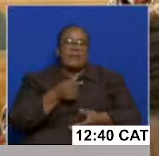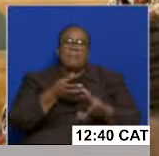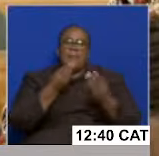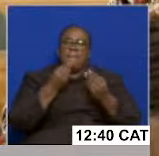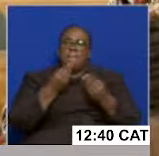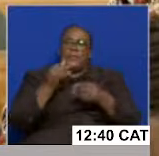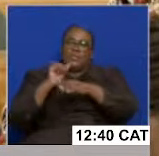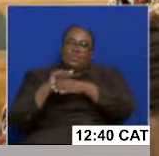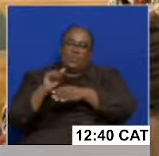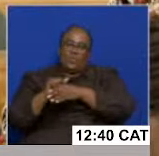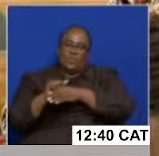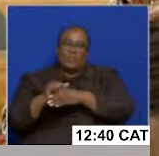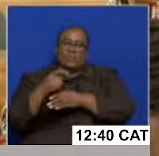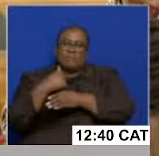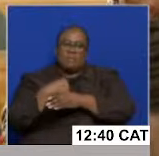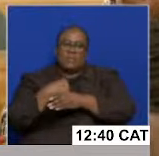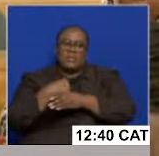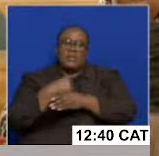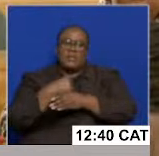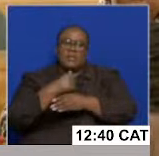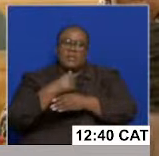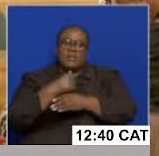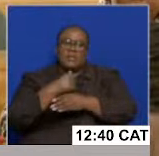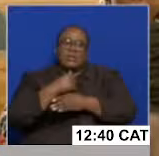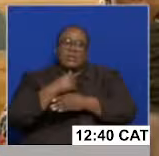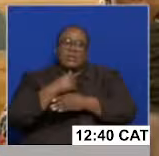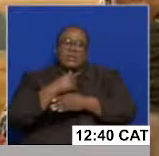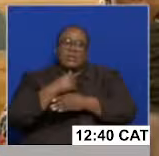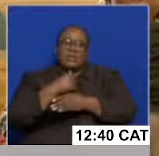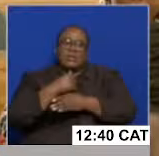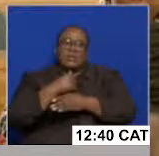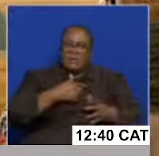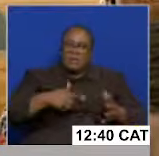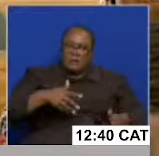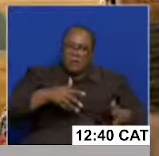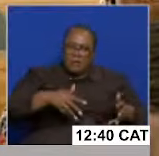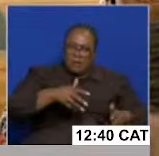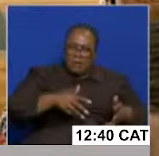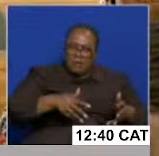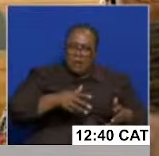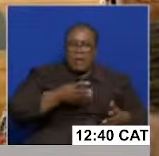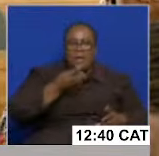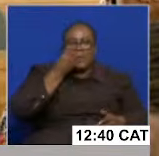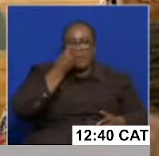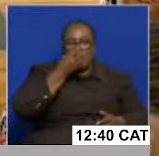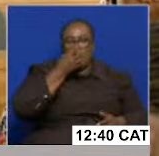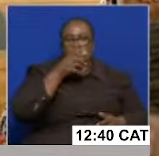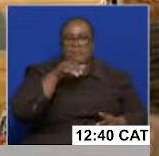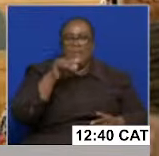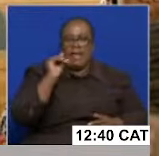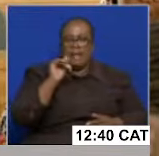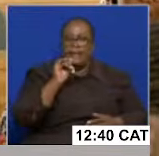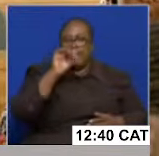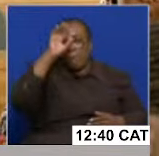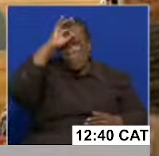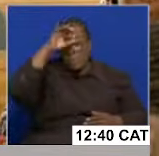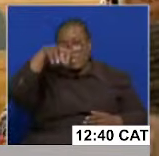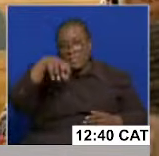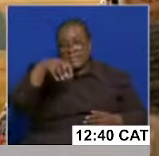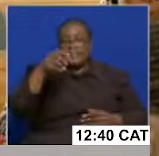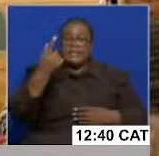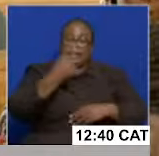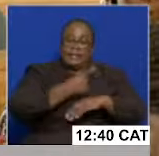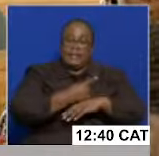I'm not the one who went to Rosebank police station on the day of the 11th of